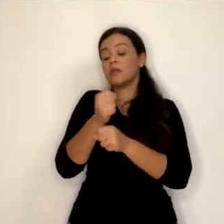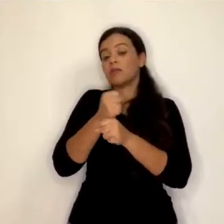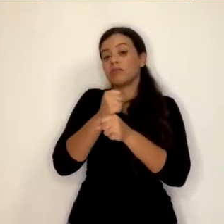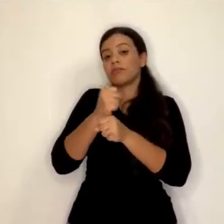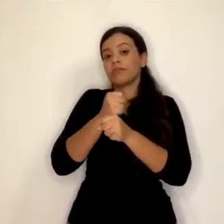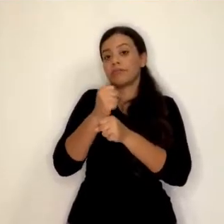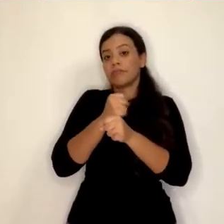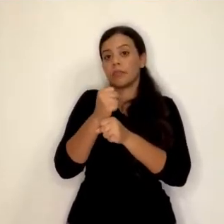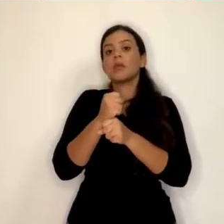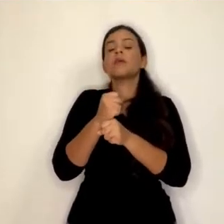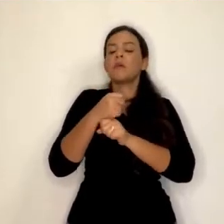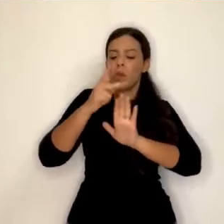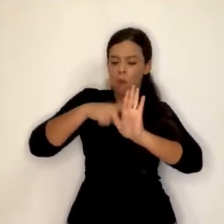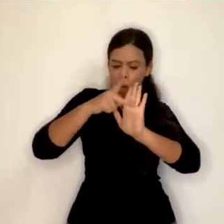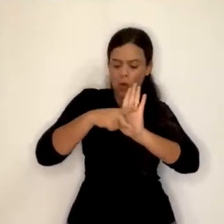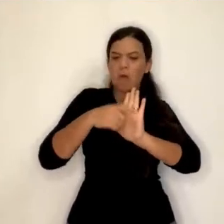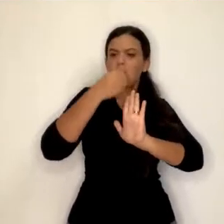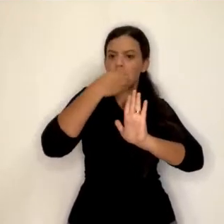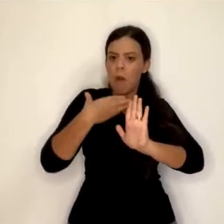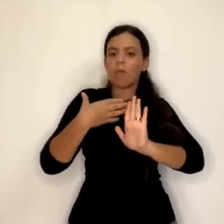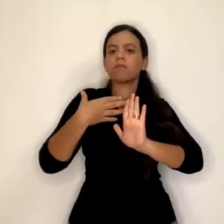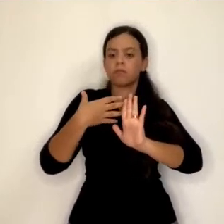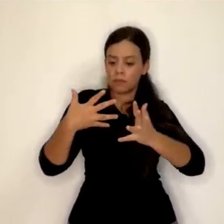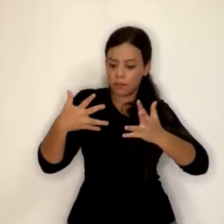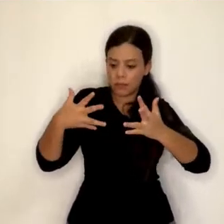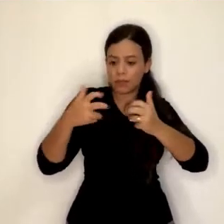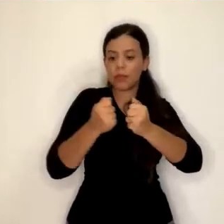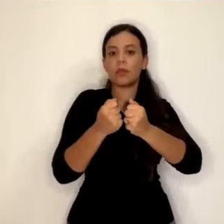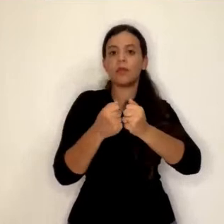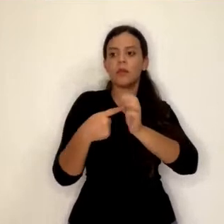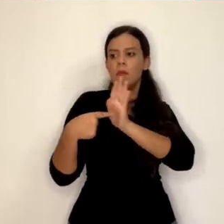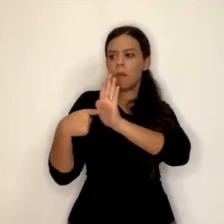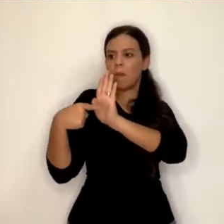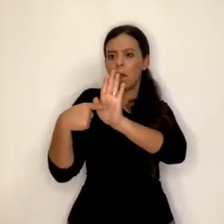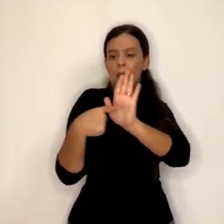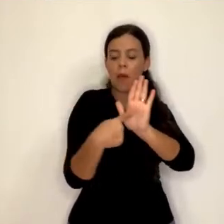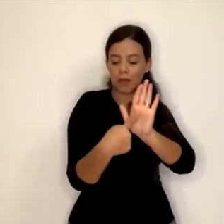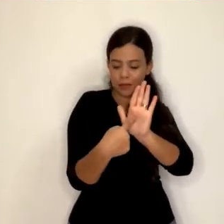15 years of good educational projects